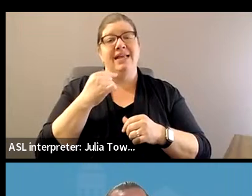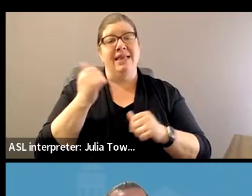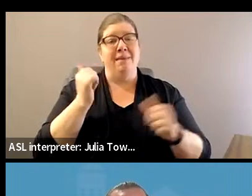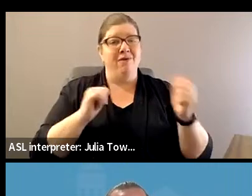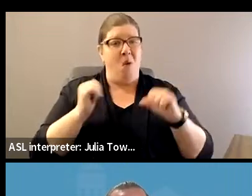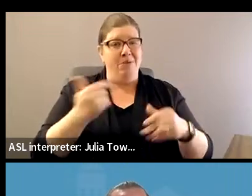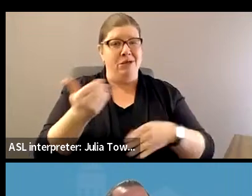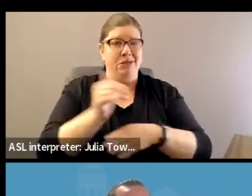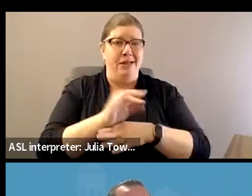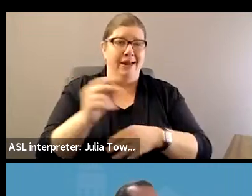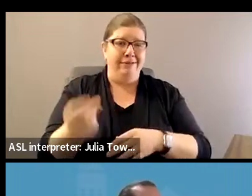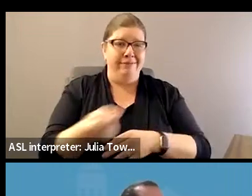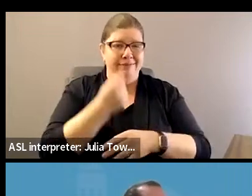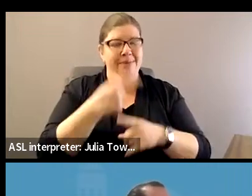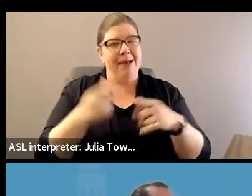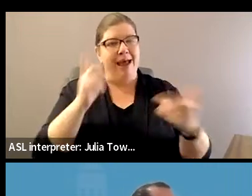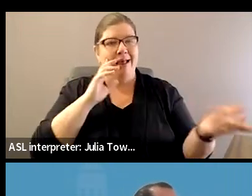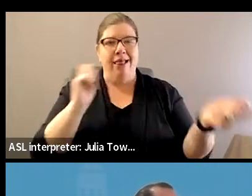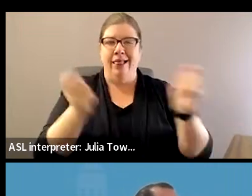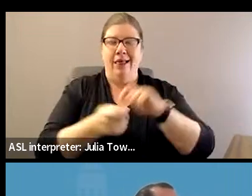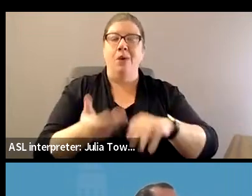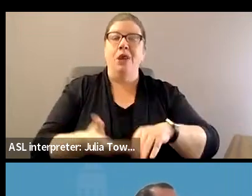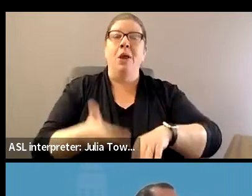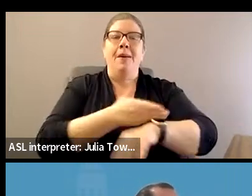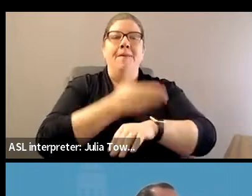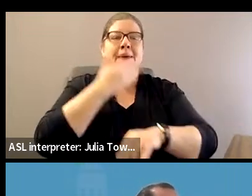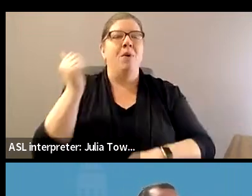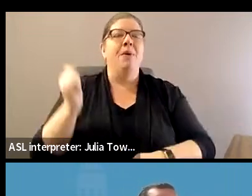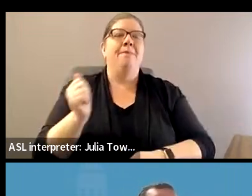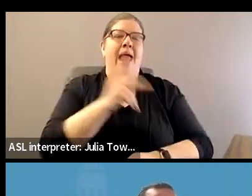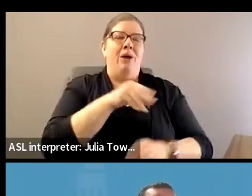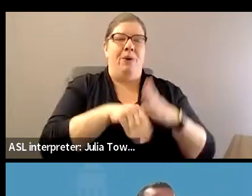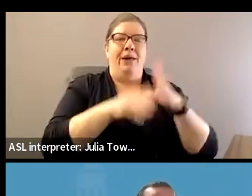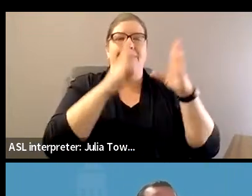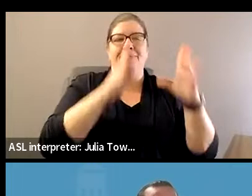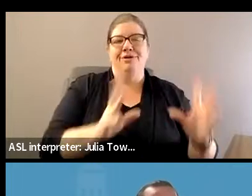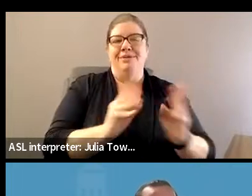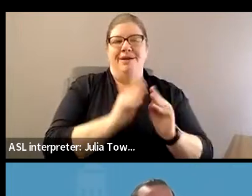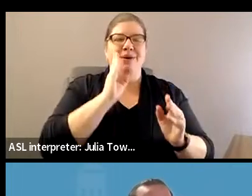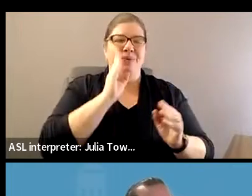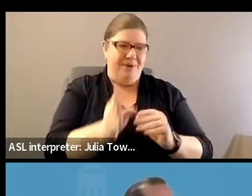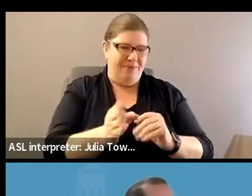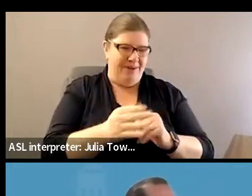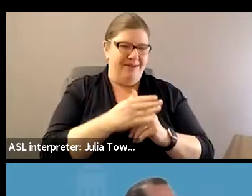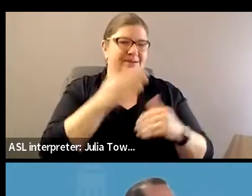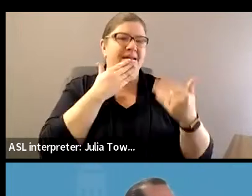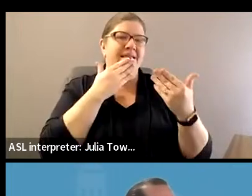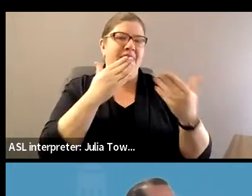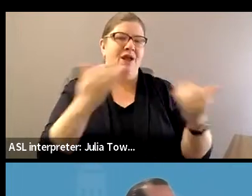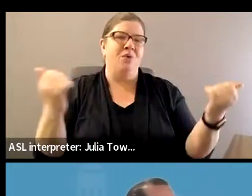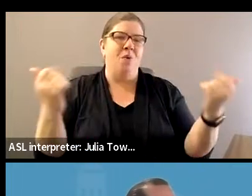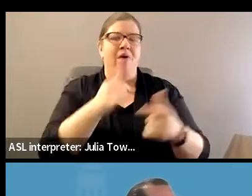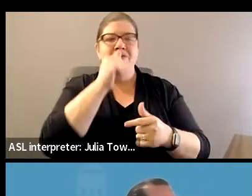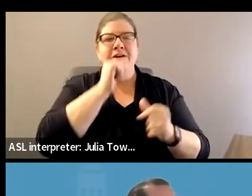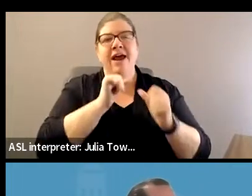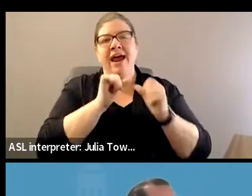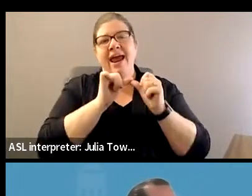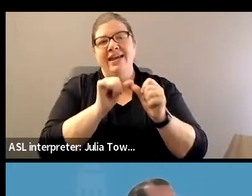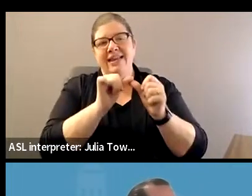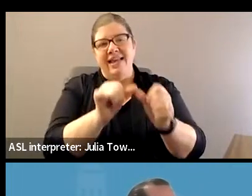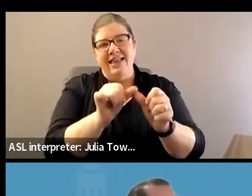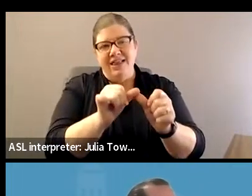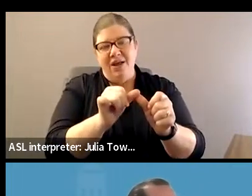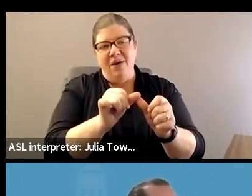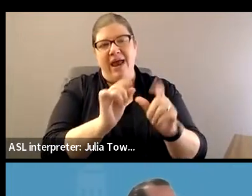having. But when things are better, we can get back to an in-person meeting. So thanks to all for hanging in there with us